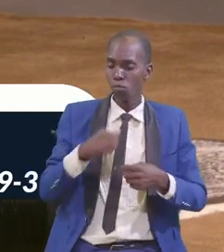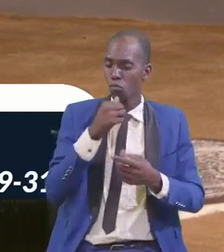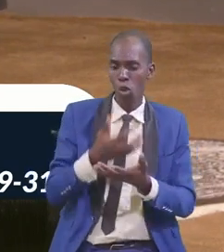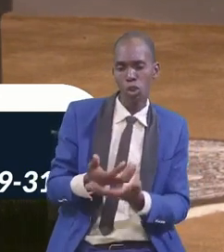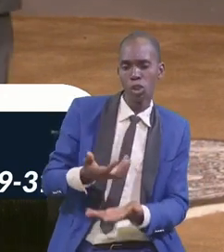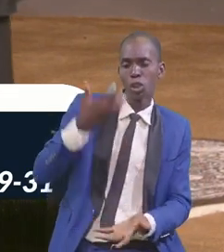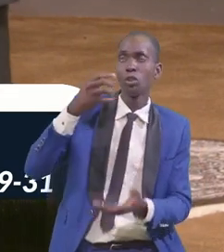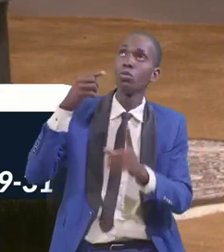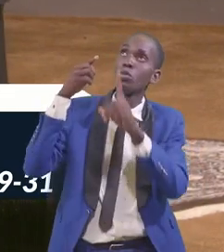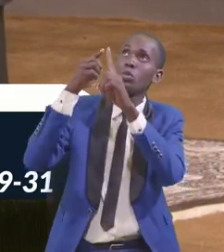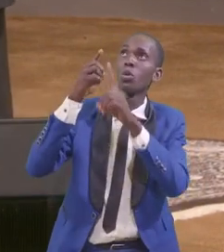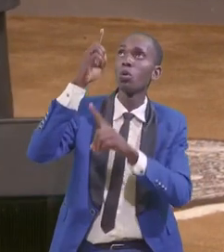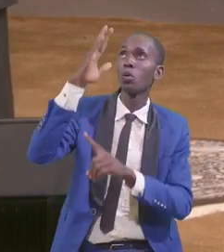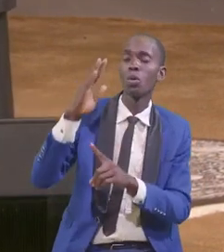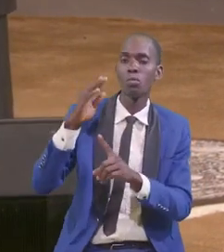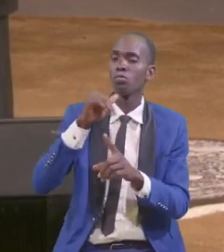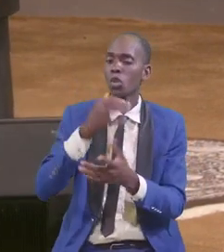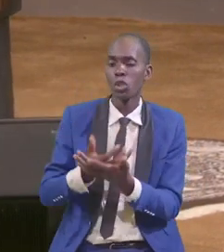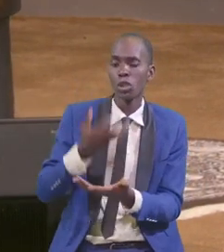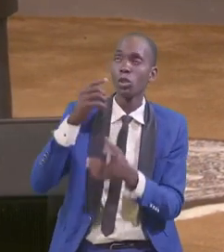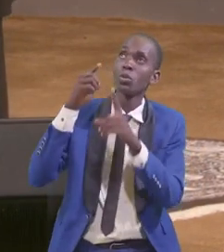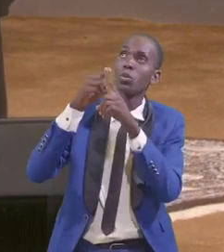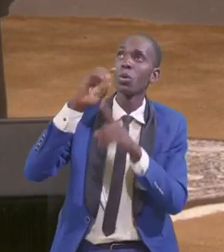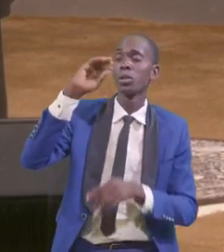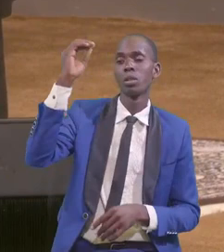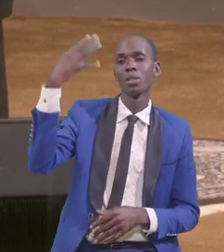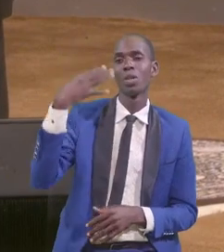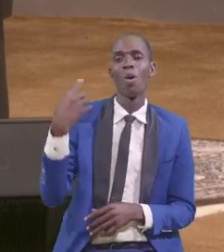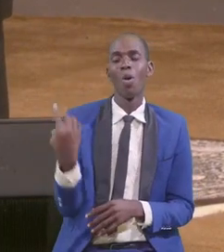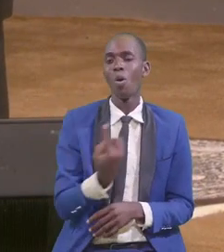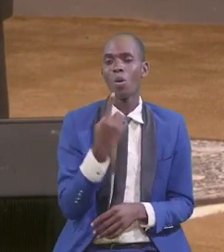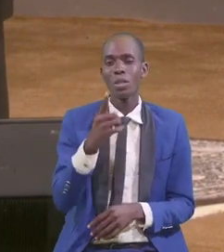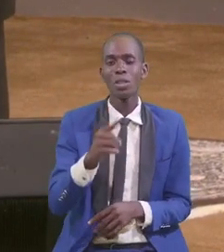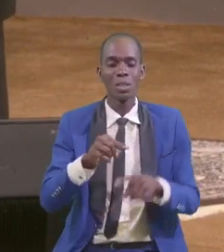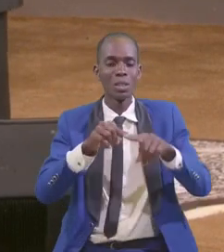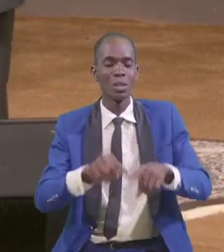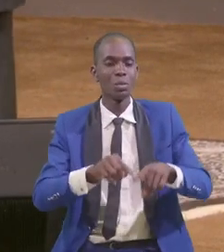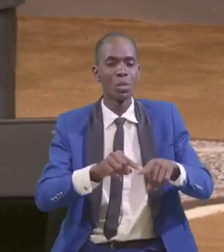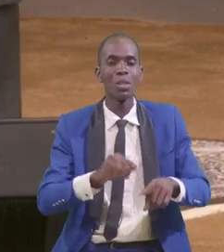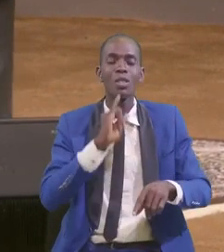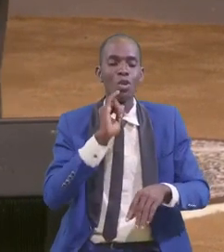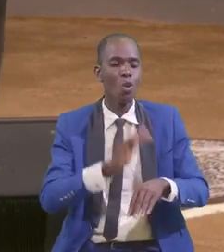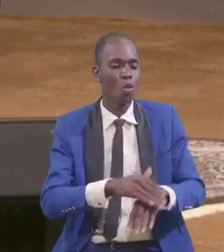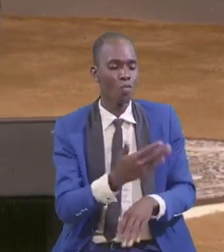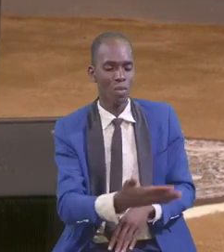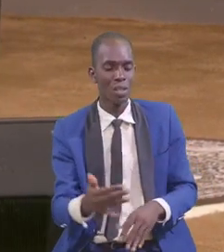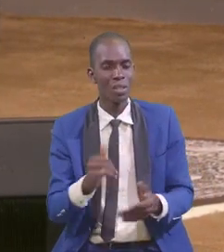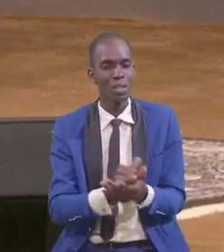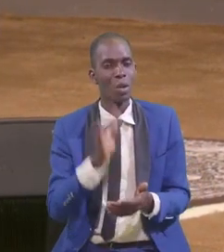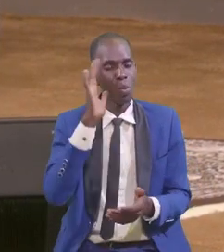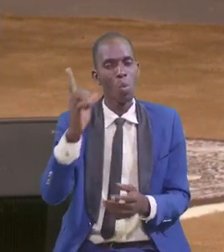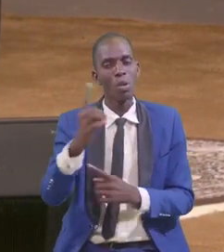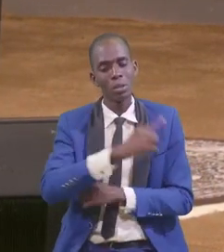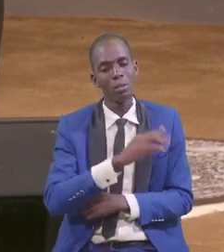godliness. All he has, all he can point to, is the grass that fadeth away. And it says, for